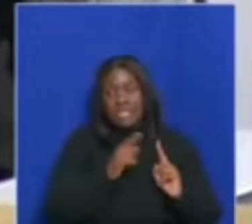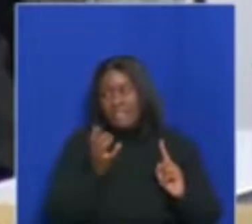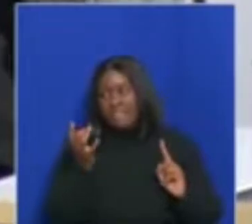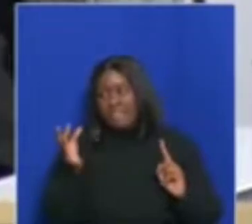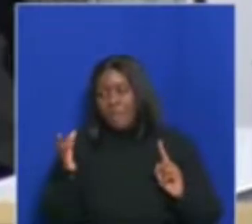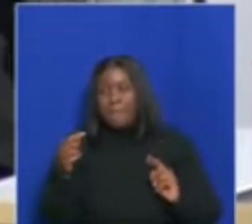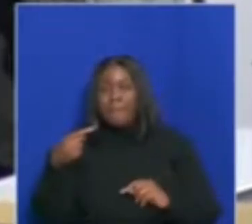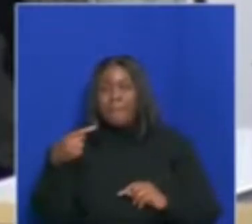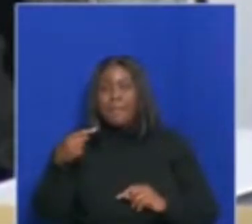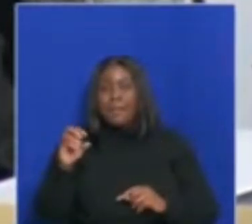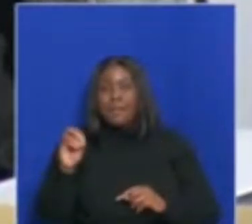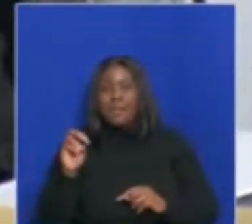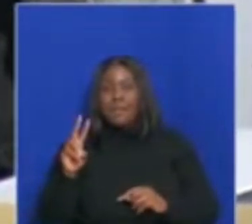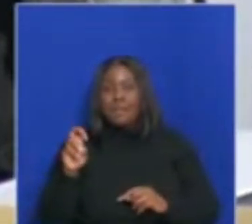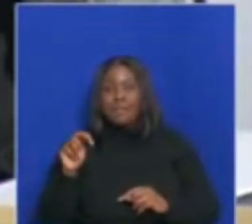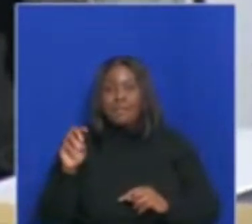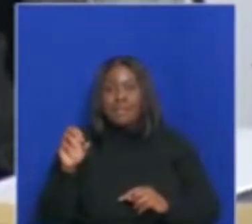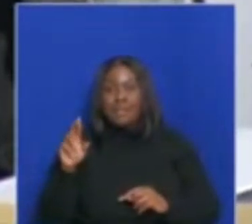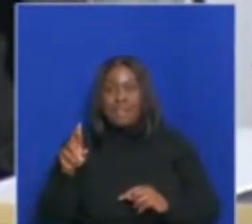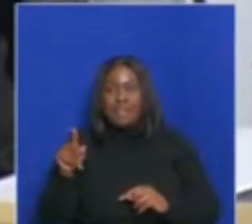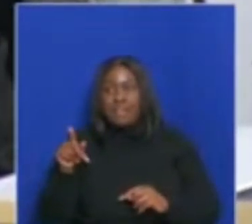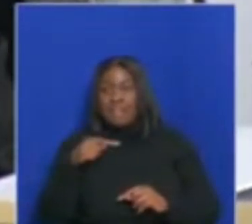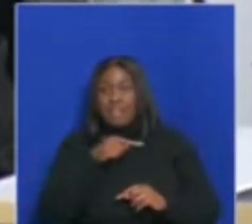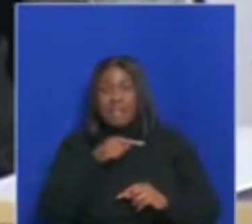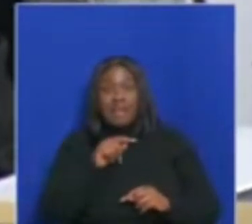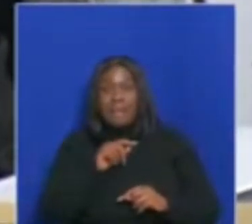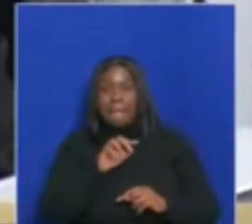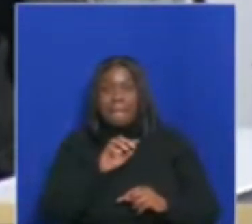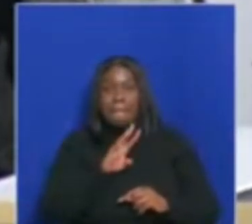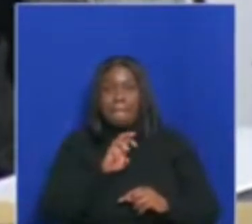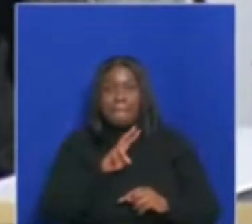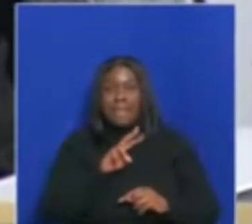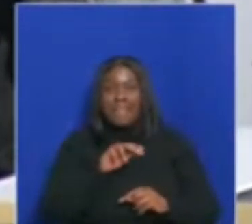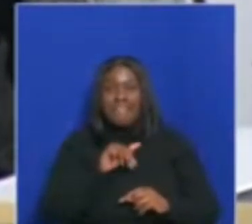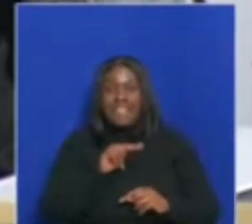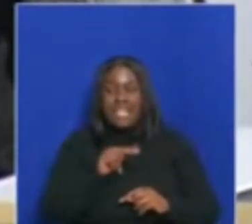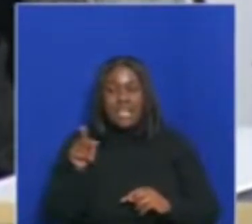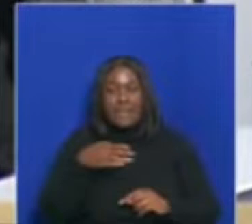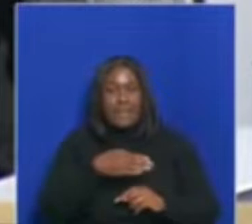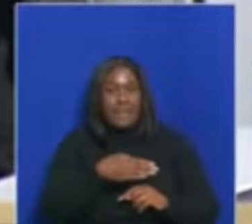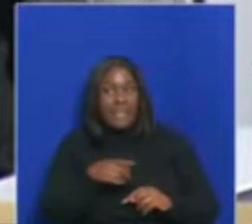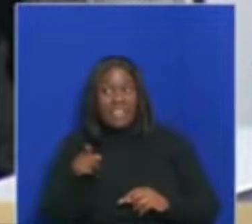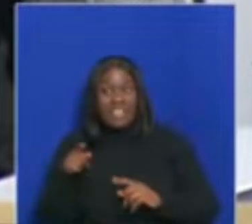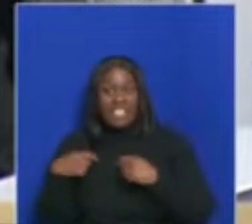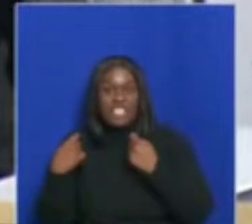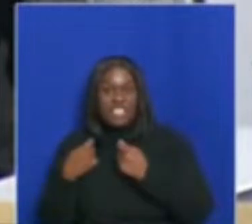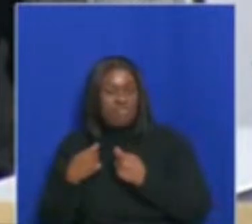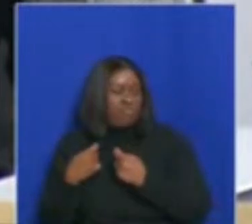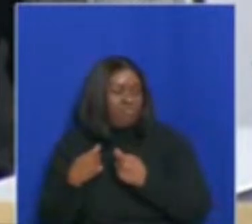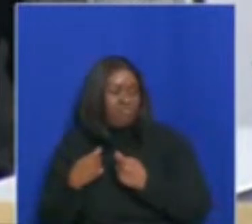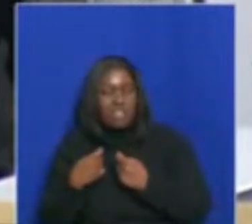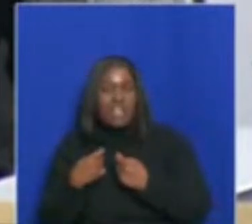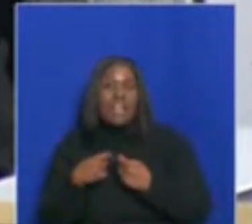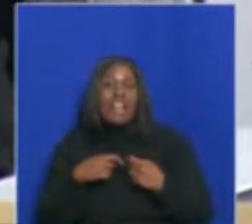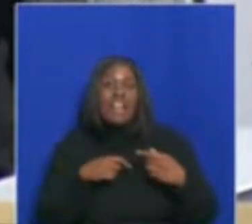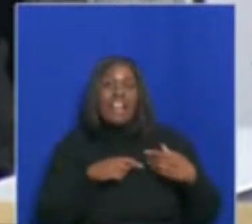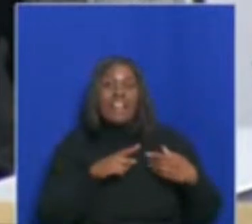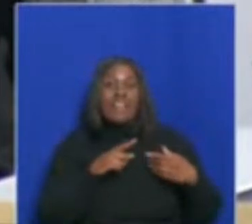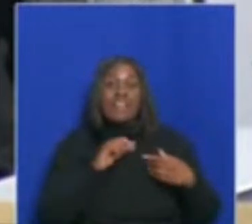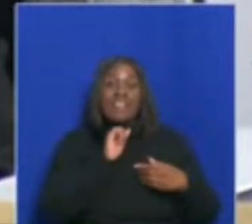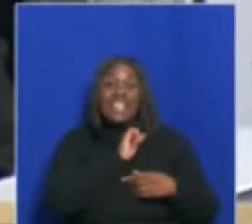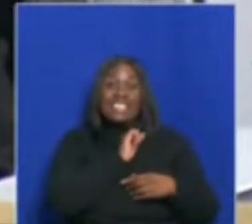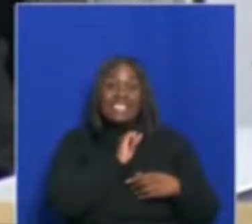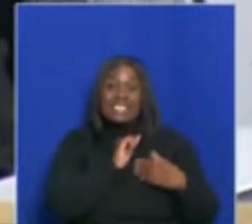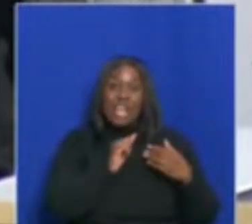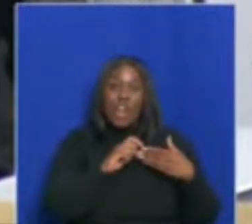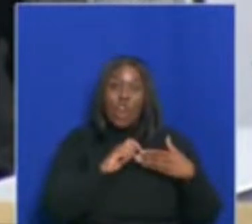Bevan was not at home. The members of the task team forcefully broke the lock of Bevan Loftus, which was